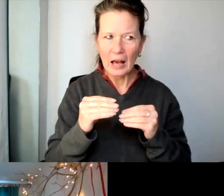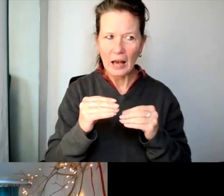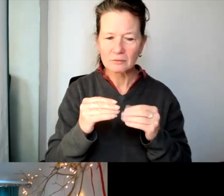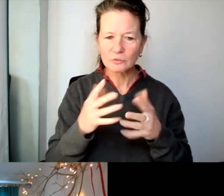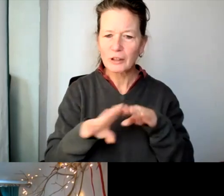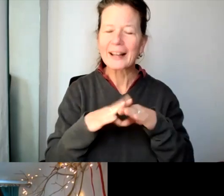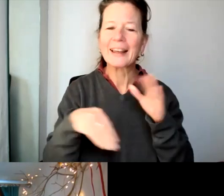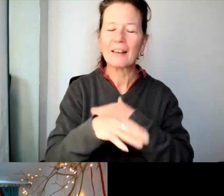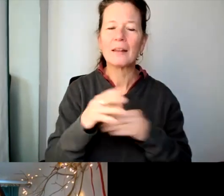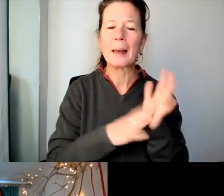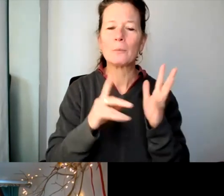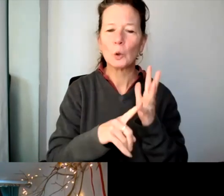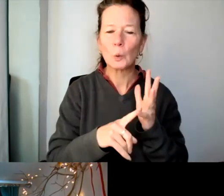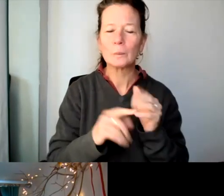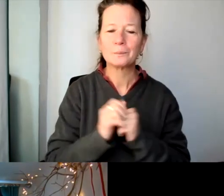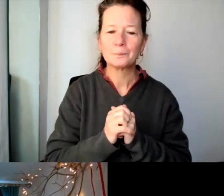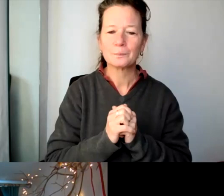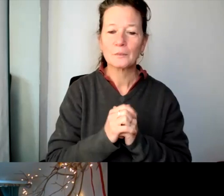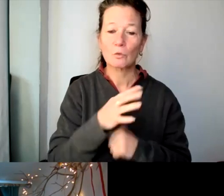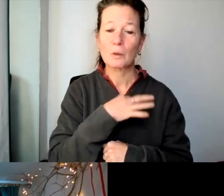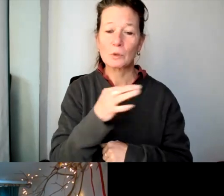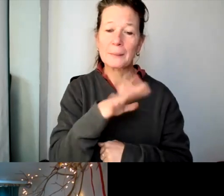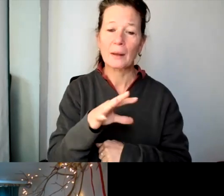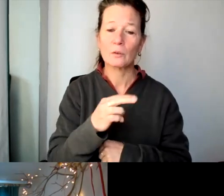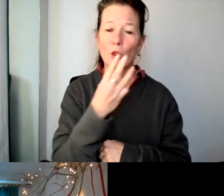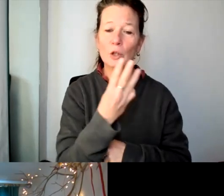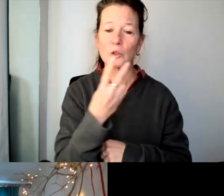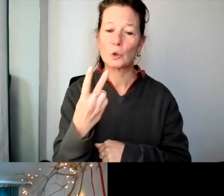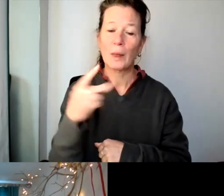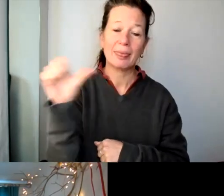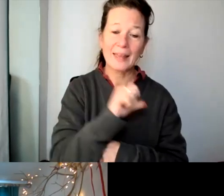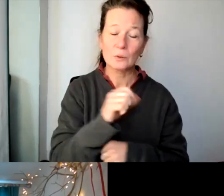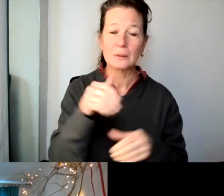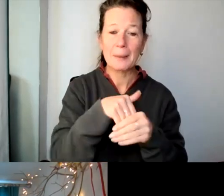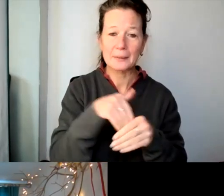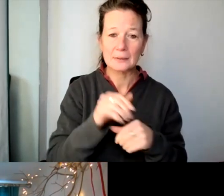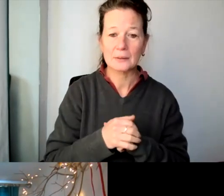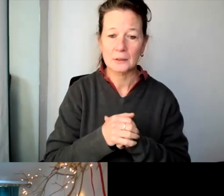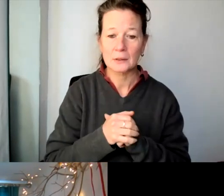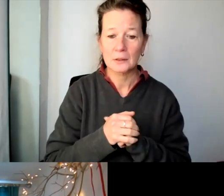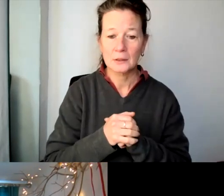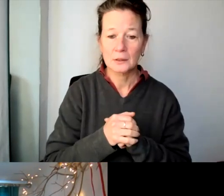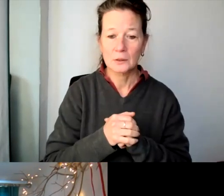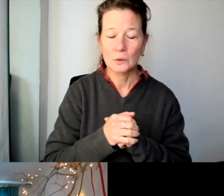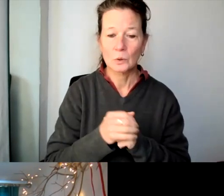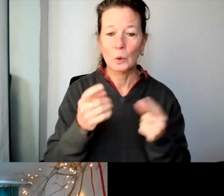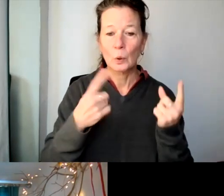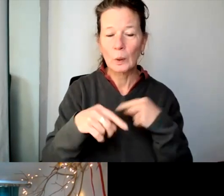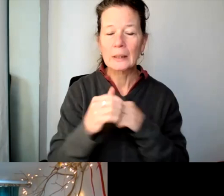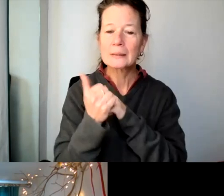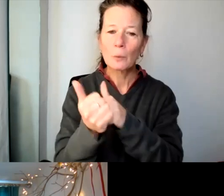UK. We represent about 32,000 members now. We support